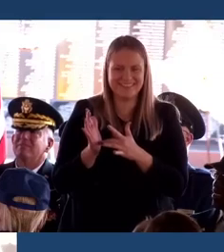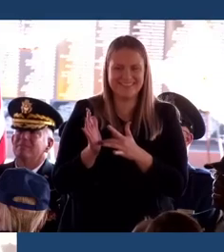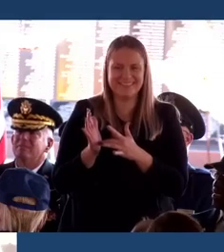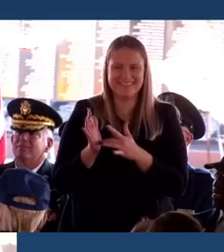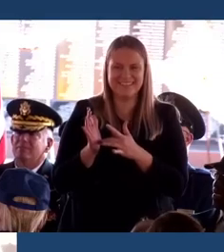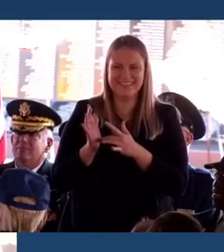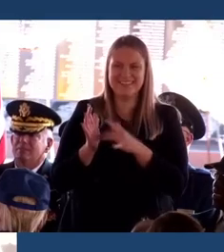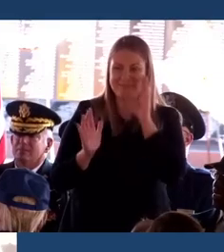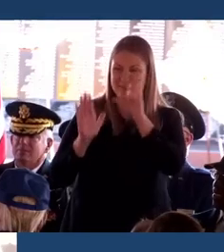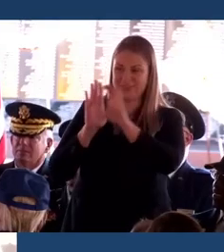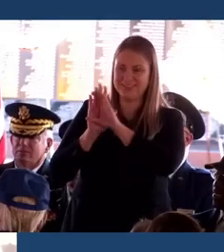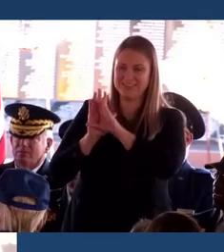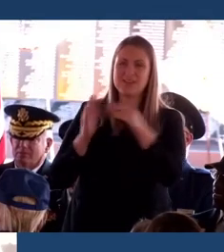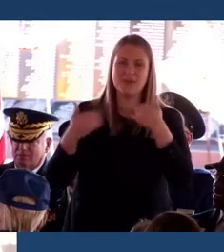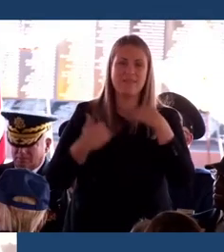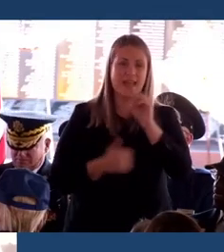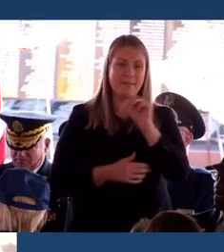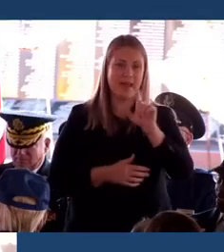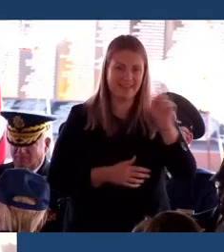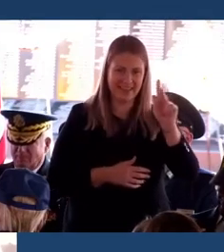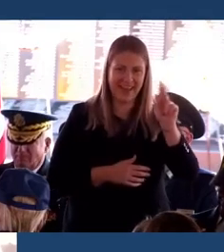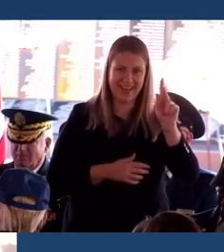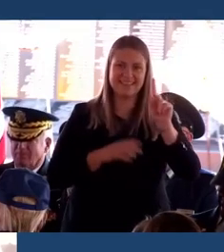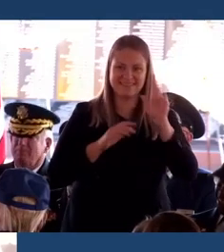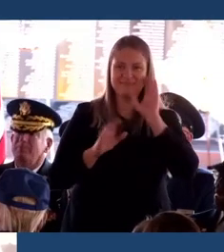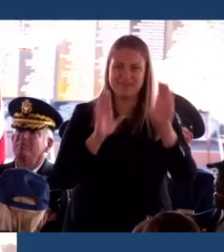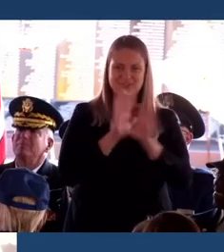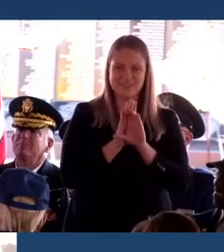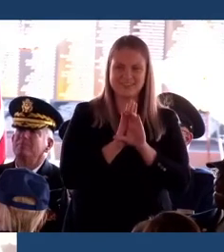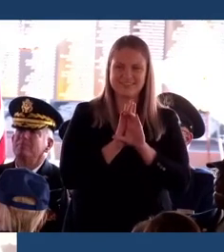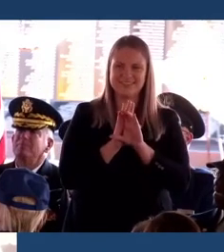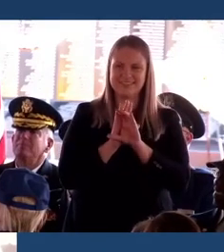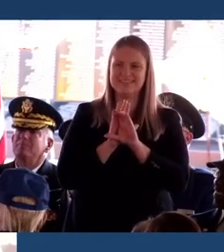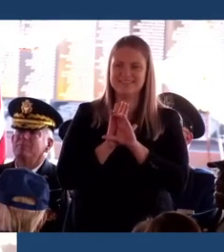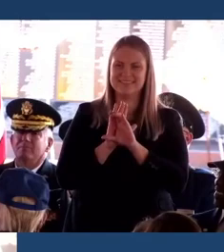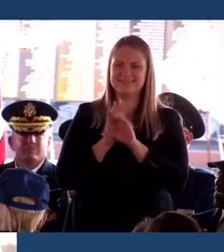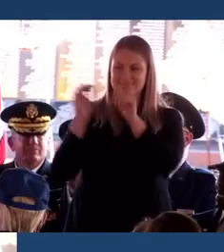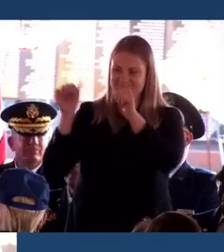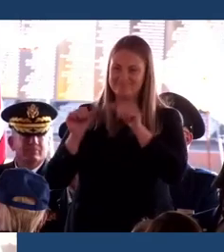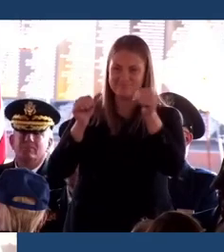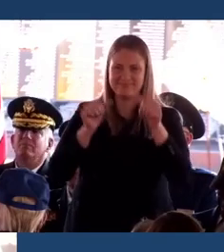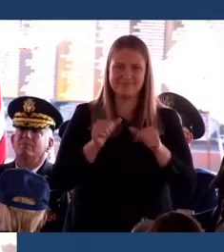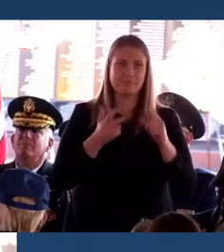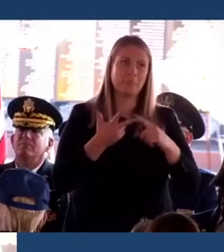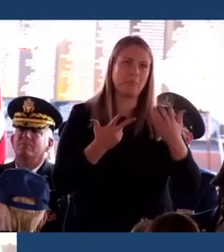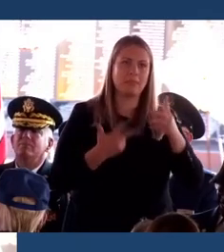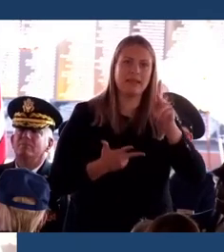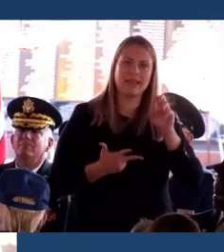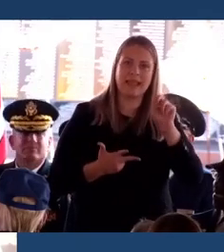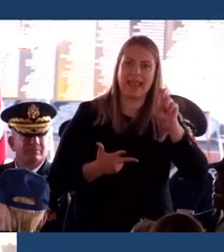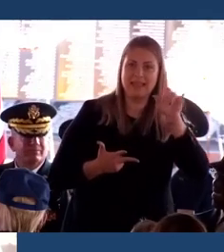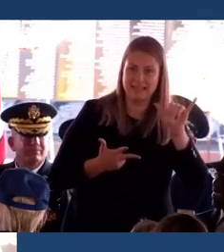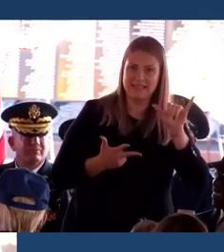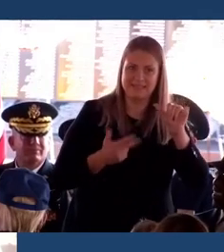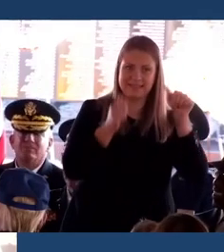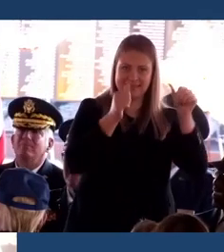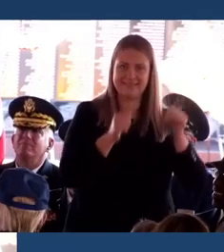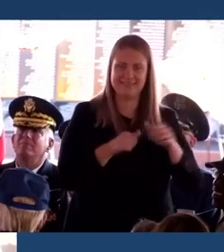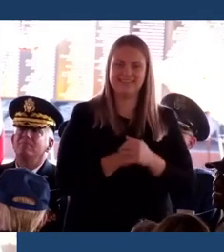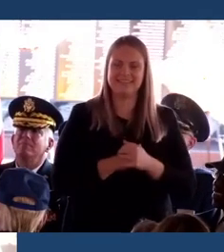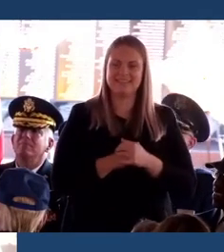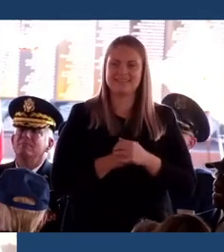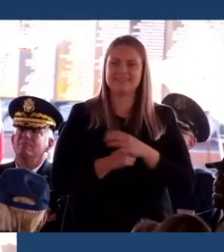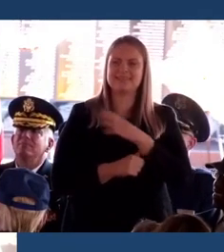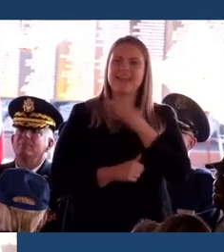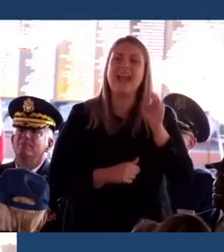you had Martin Luther King, maybe one of the Kennedys, and you